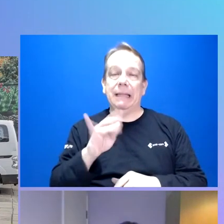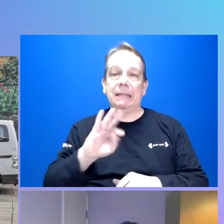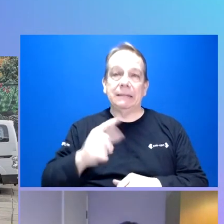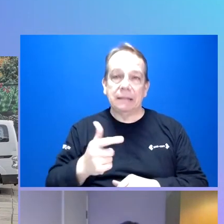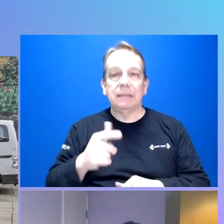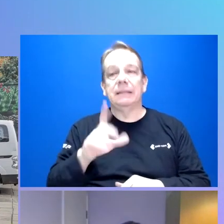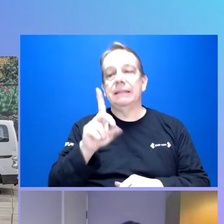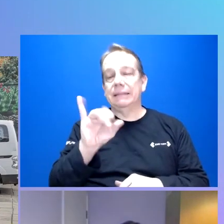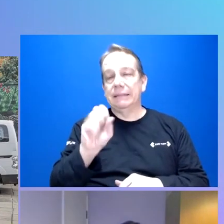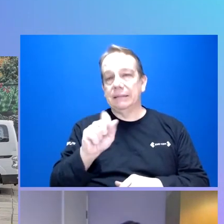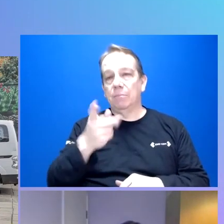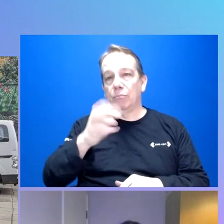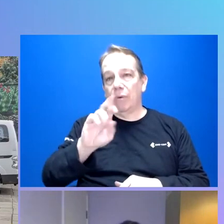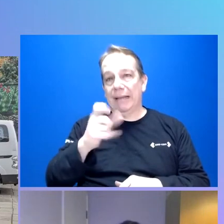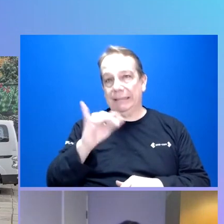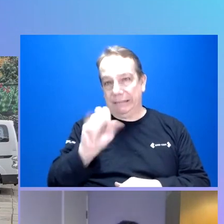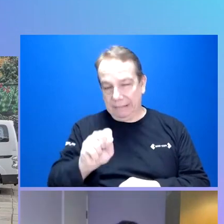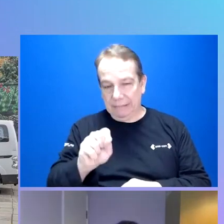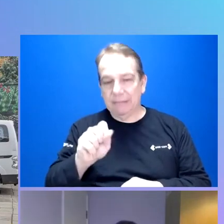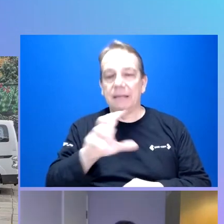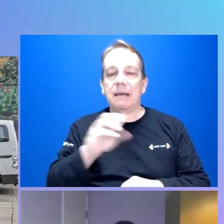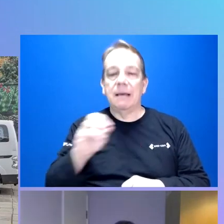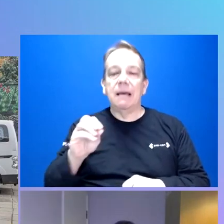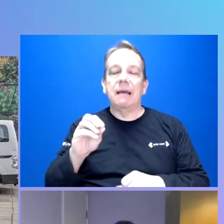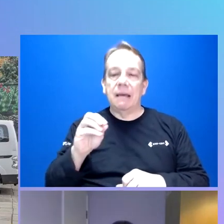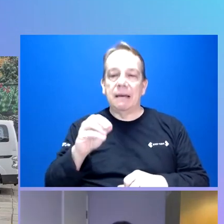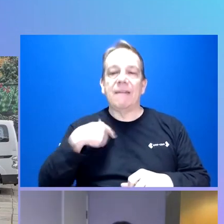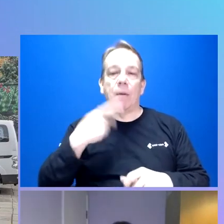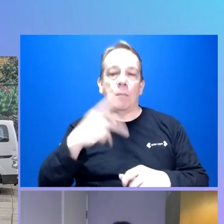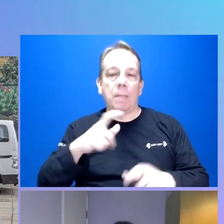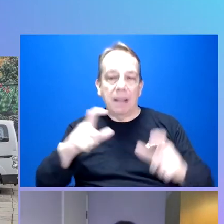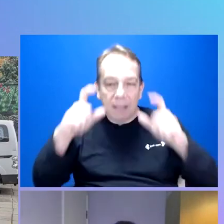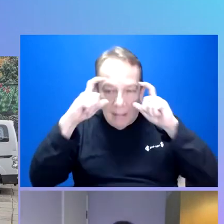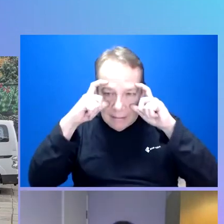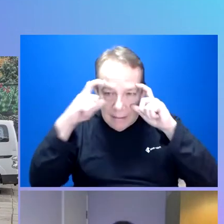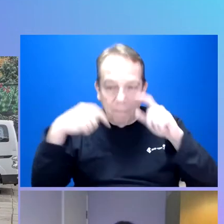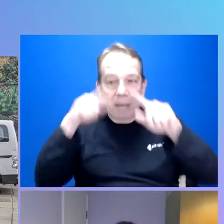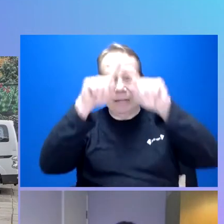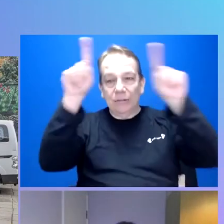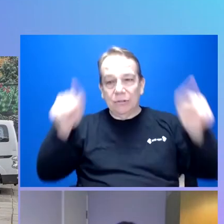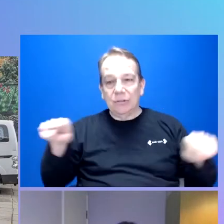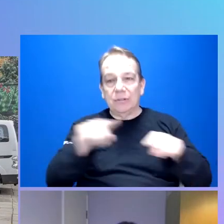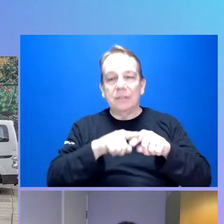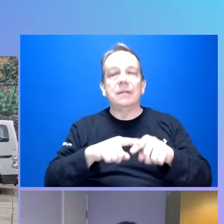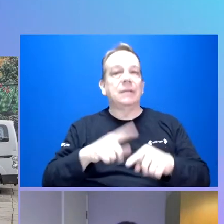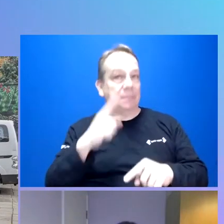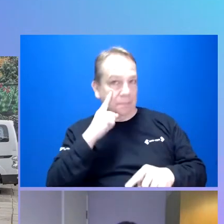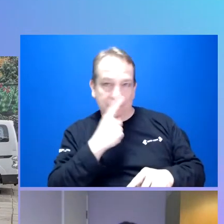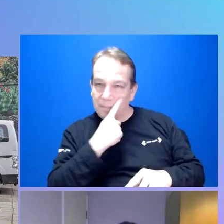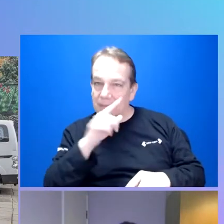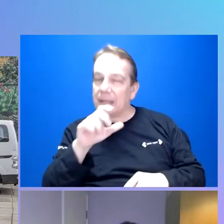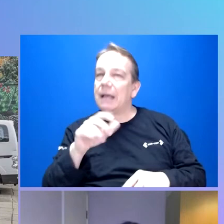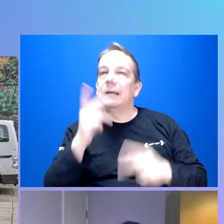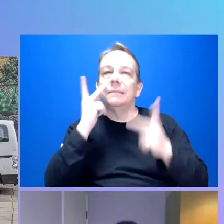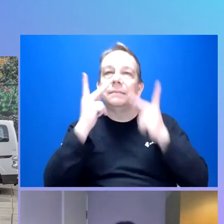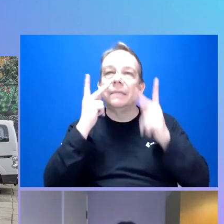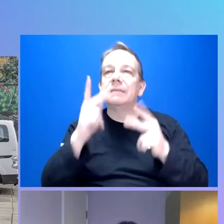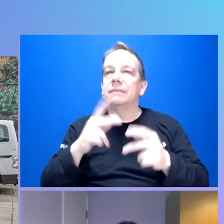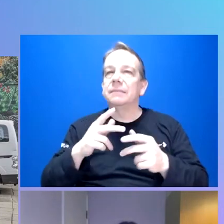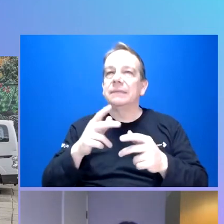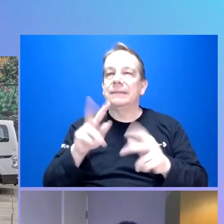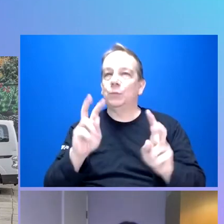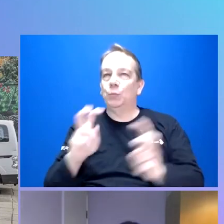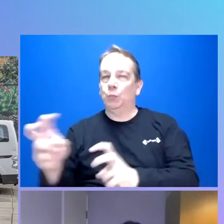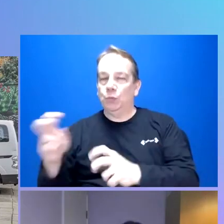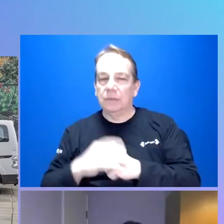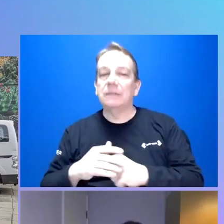dyspraxic, autistic, and have purple lenses and tint my screens purple due to Erlin syndrome. So I use this